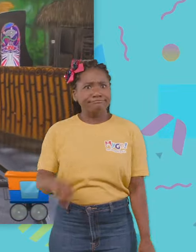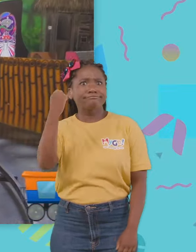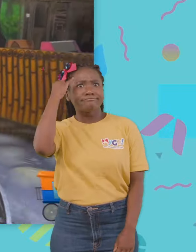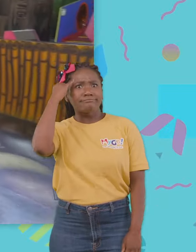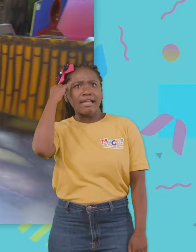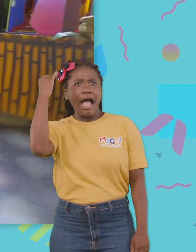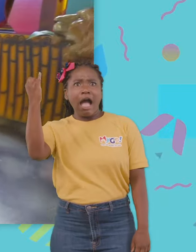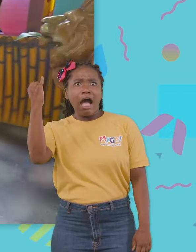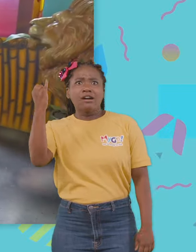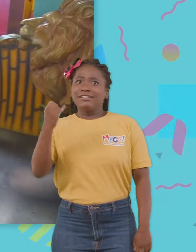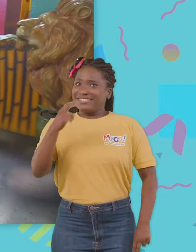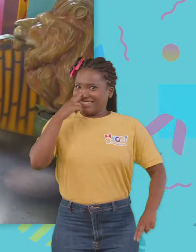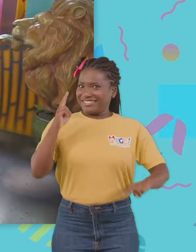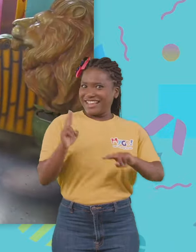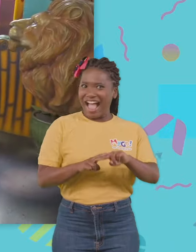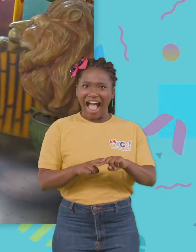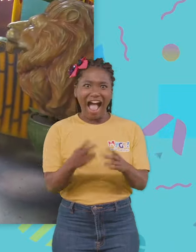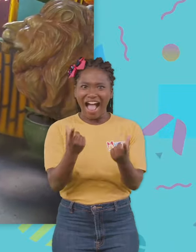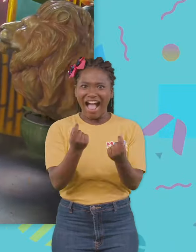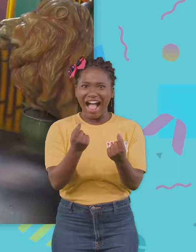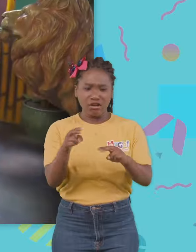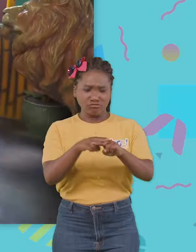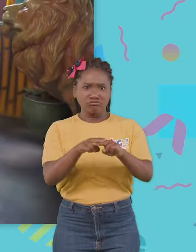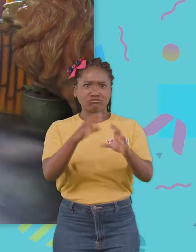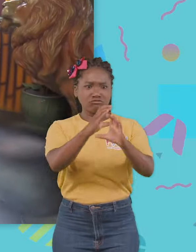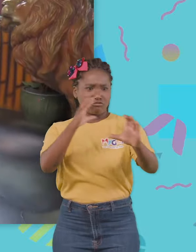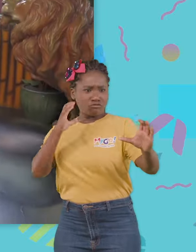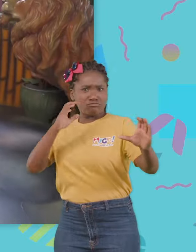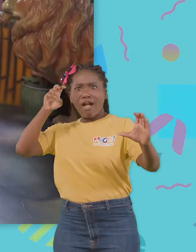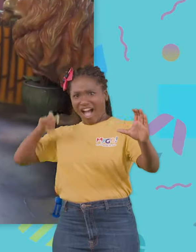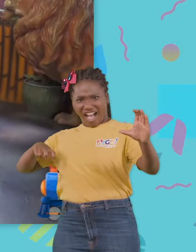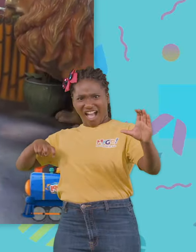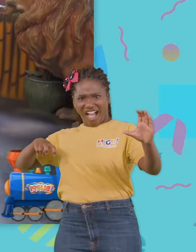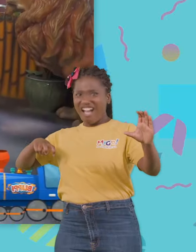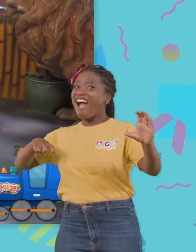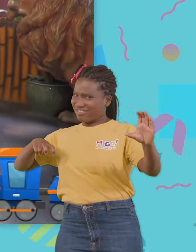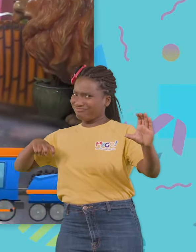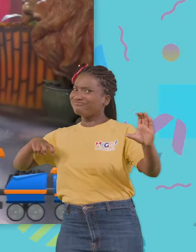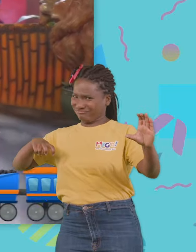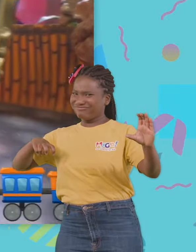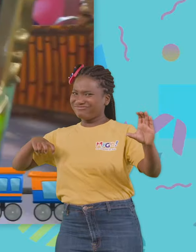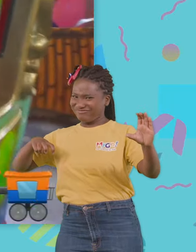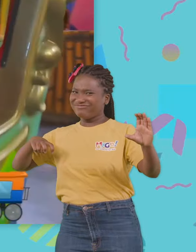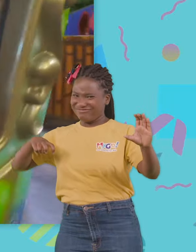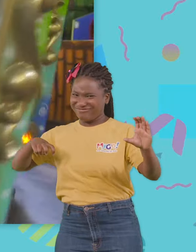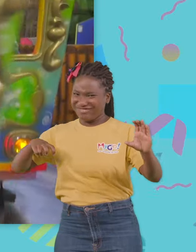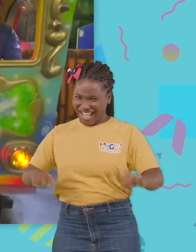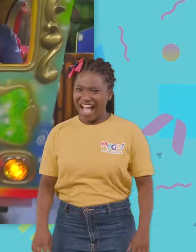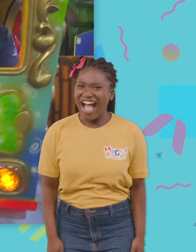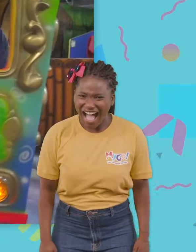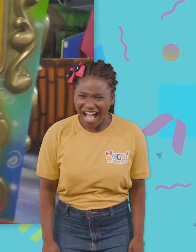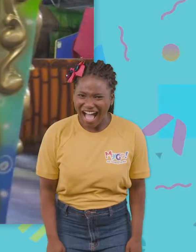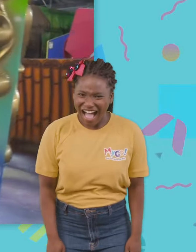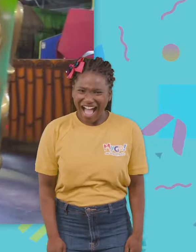I can only imagine how much fun I'd be having if I was riding on the caboose. That's the back of the train. I try to